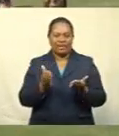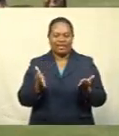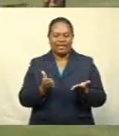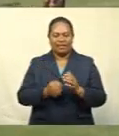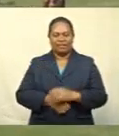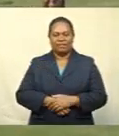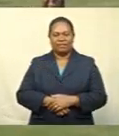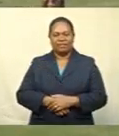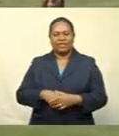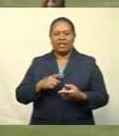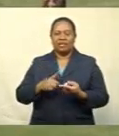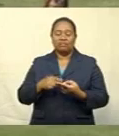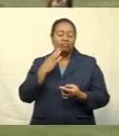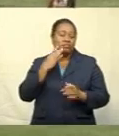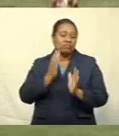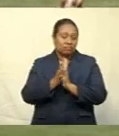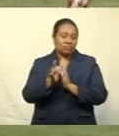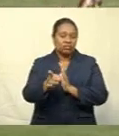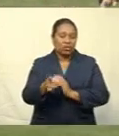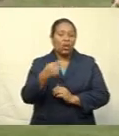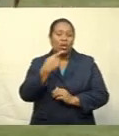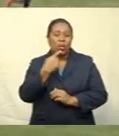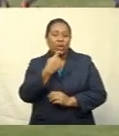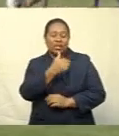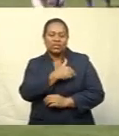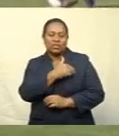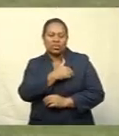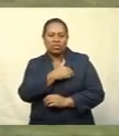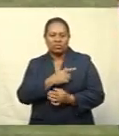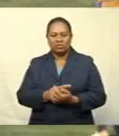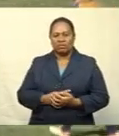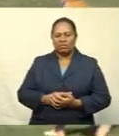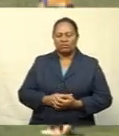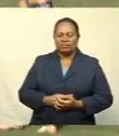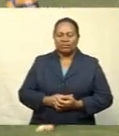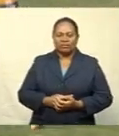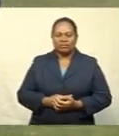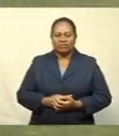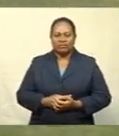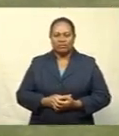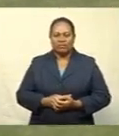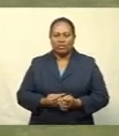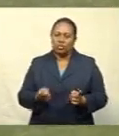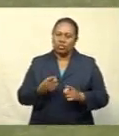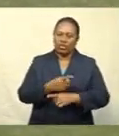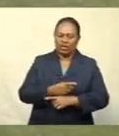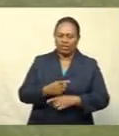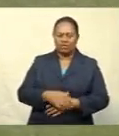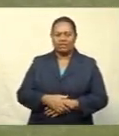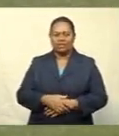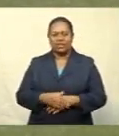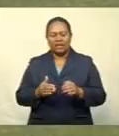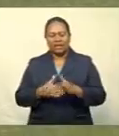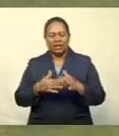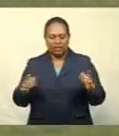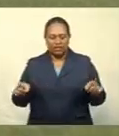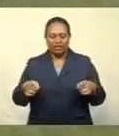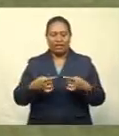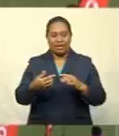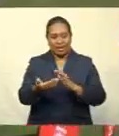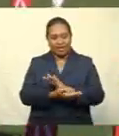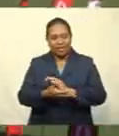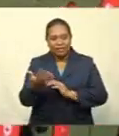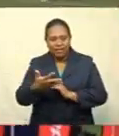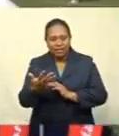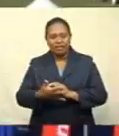take our chances. Once we get into the red zone, we had to convert it to points. With the grand finals for the under-15,